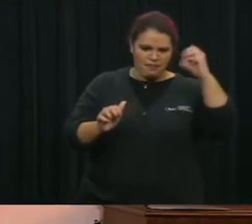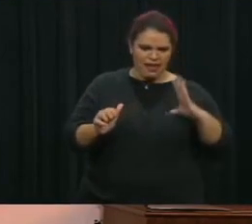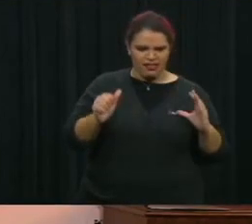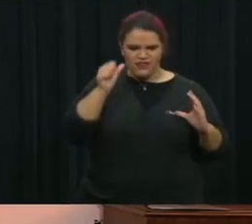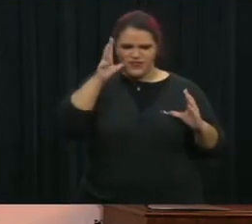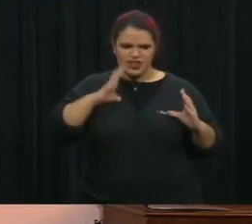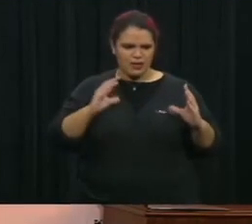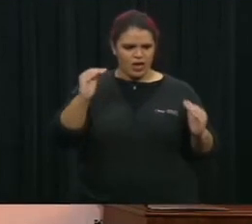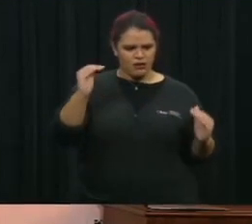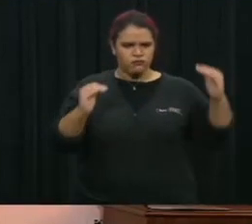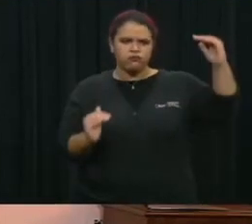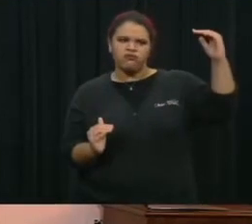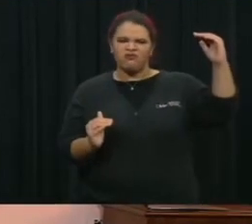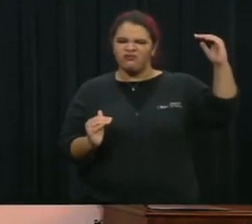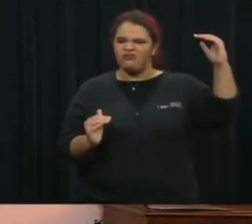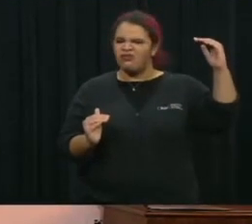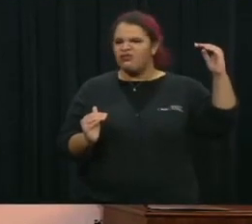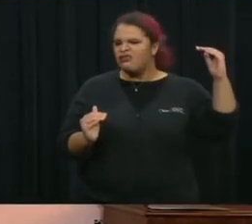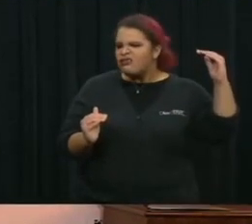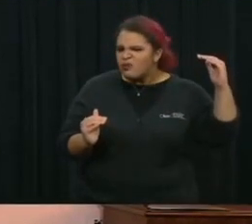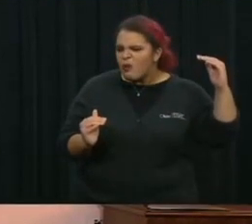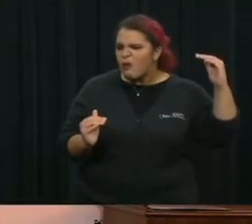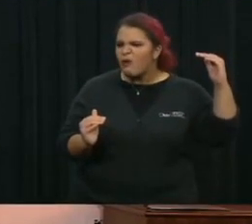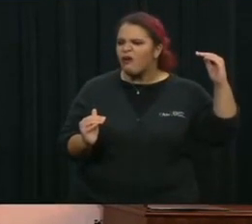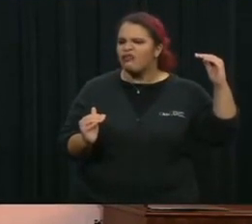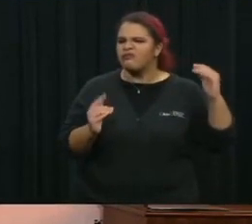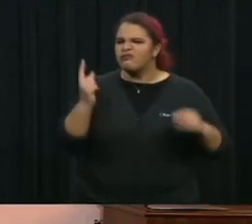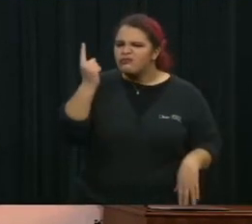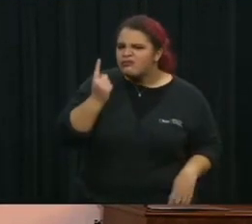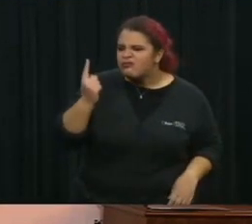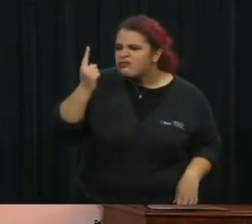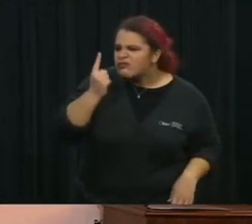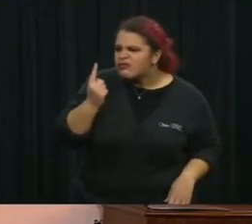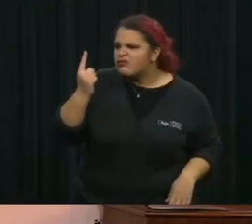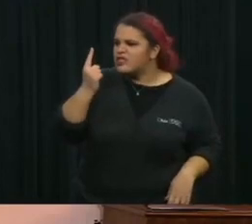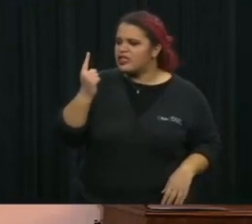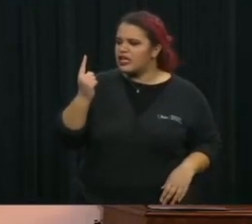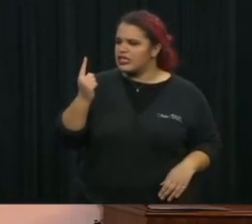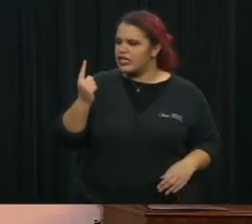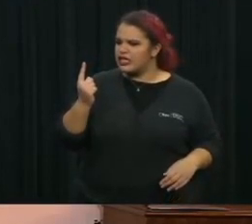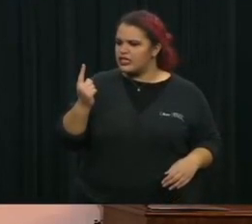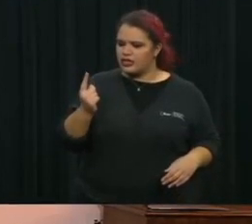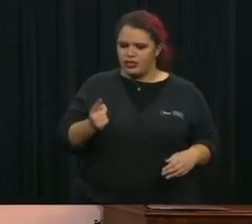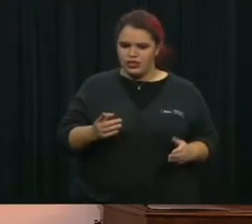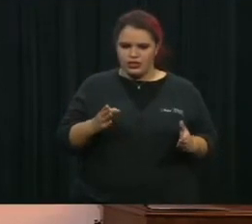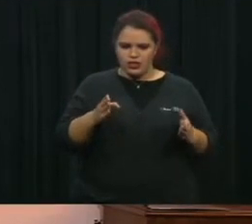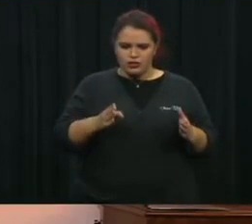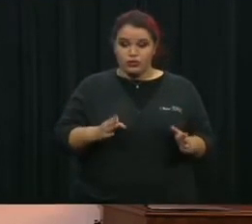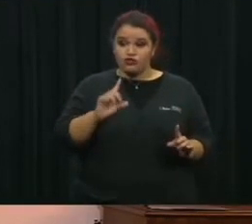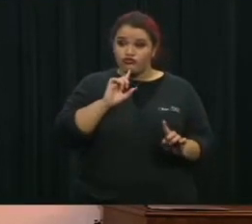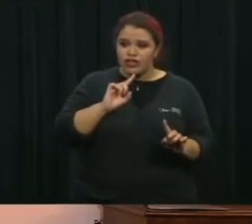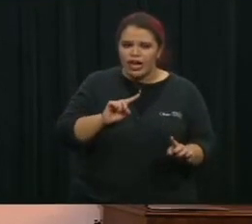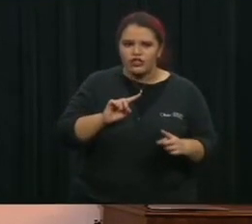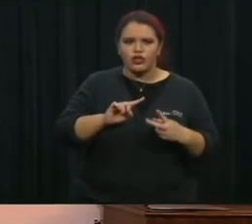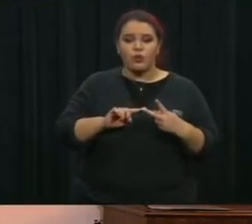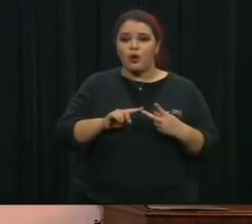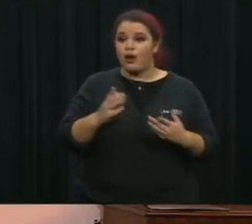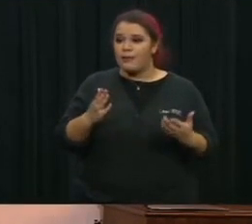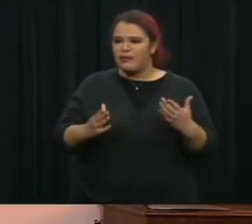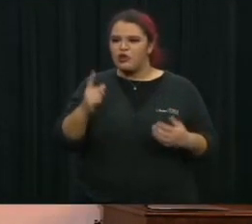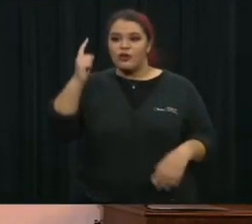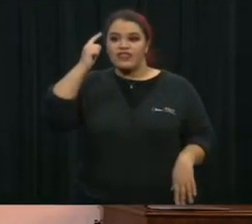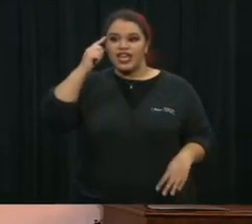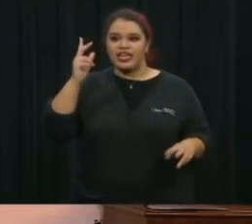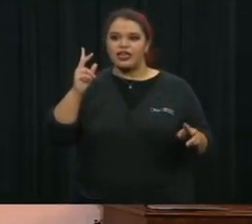pattern of testing geographically, chronologically? Does it represent some kind of reaction to the governor's orders and